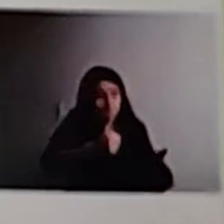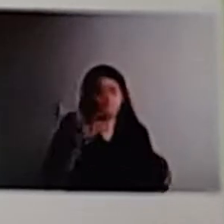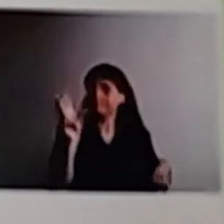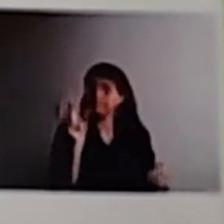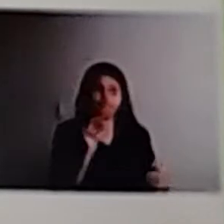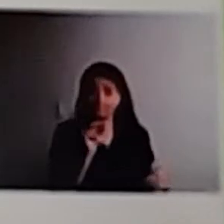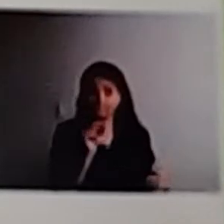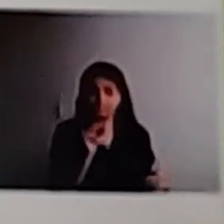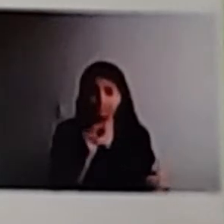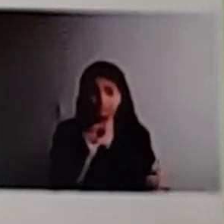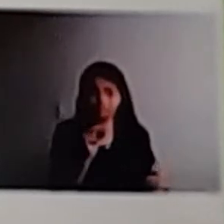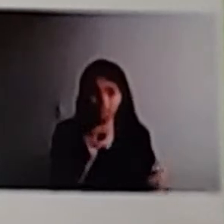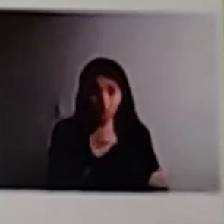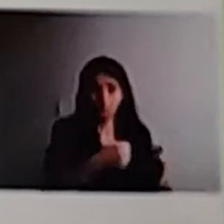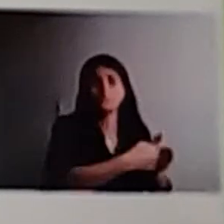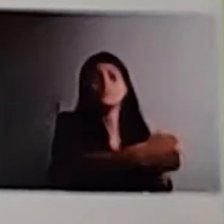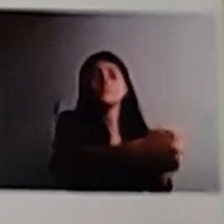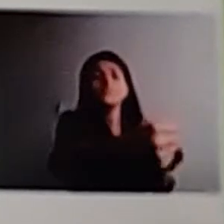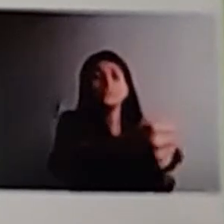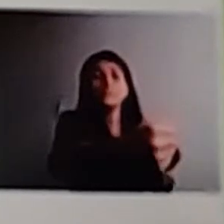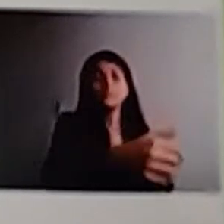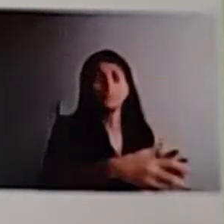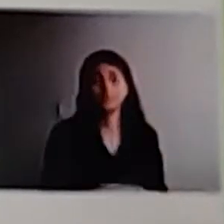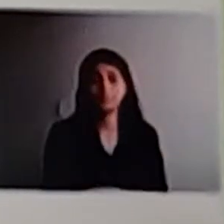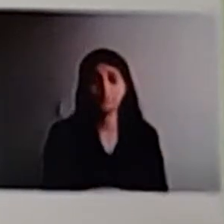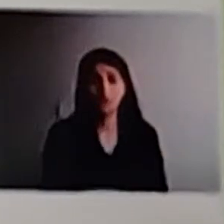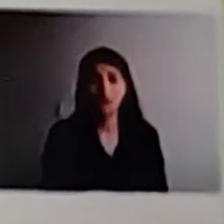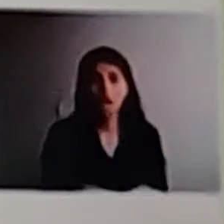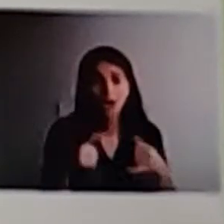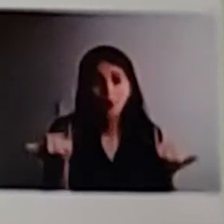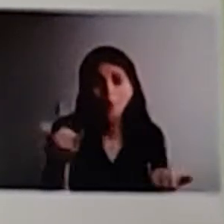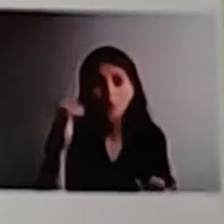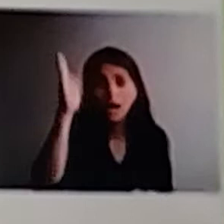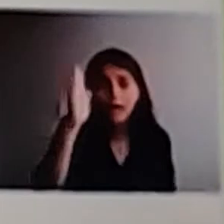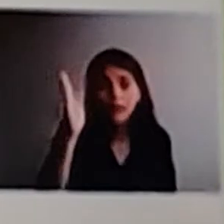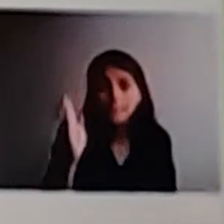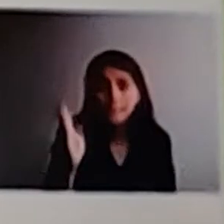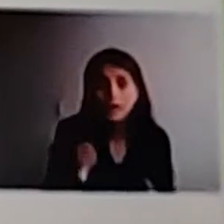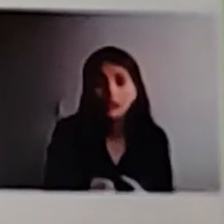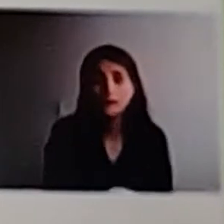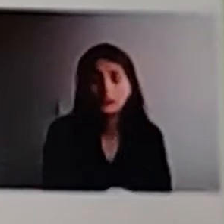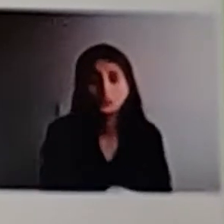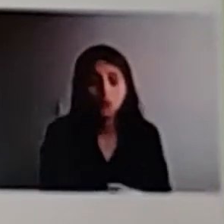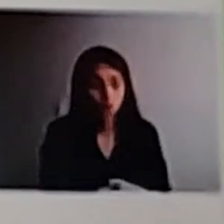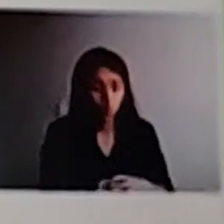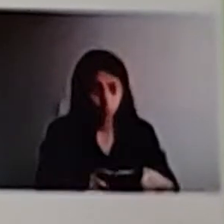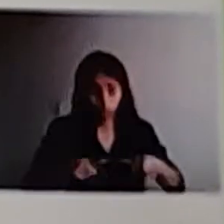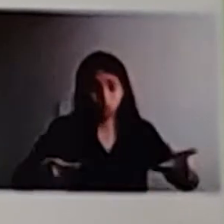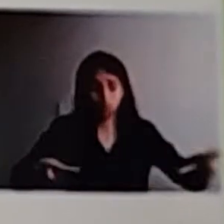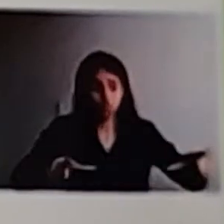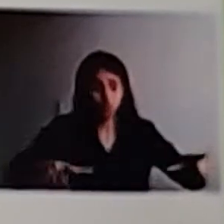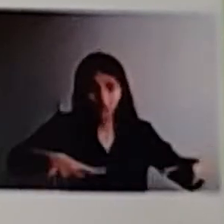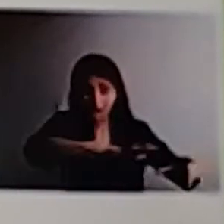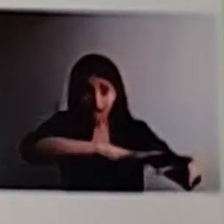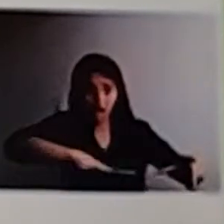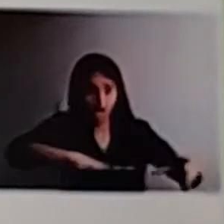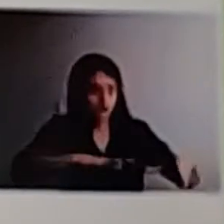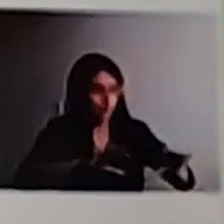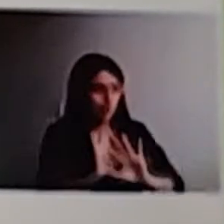area, clear area in the middle, between 1.5 meter, so around area clear, so it can take